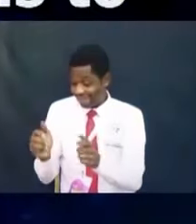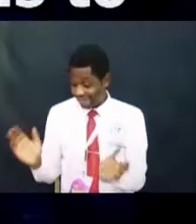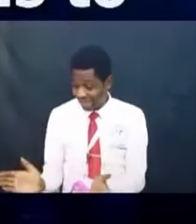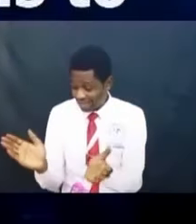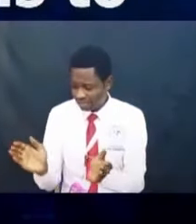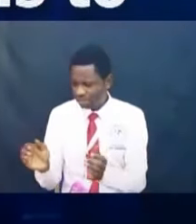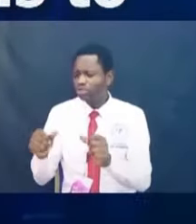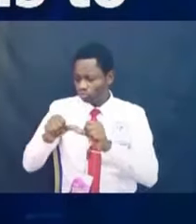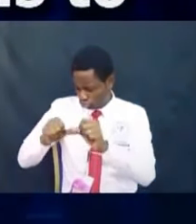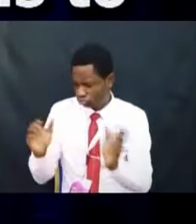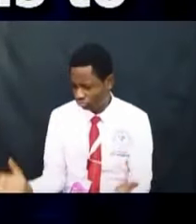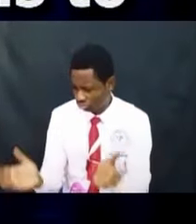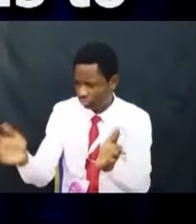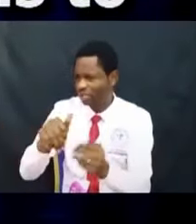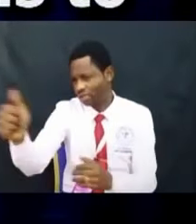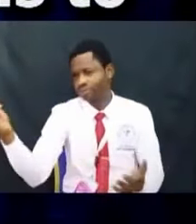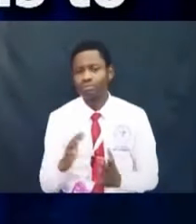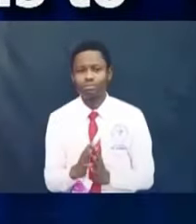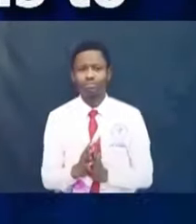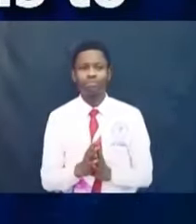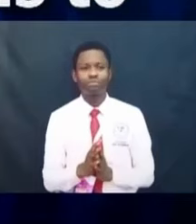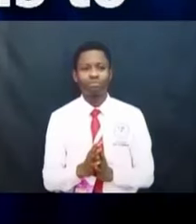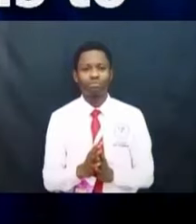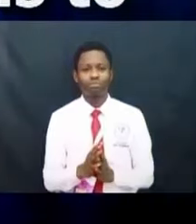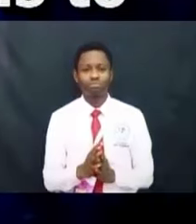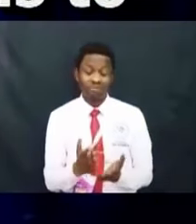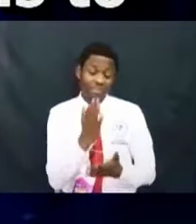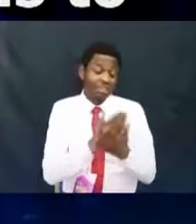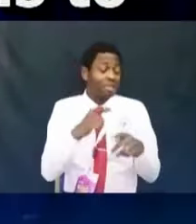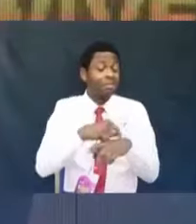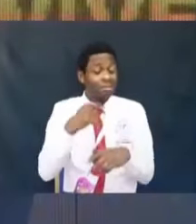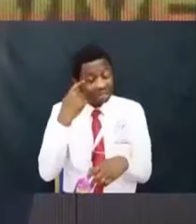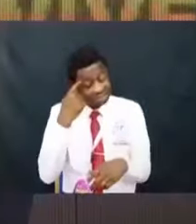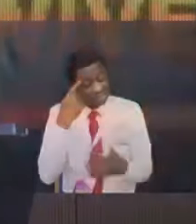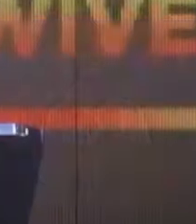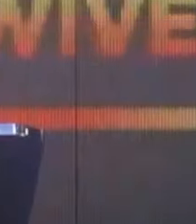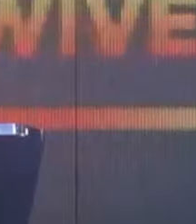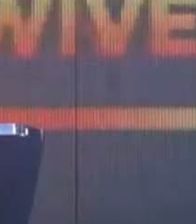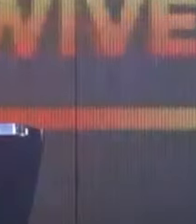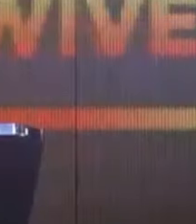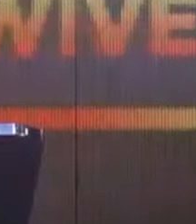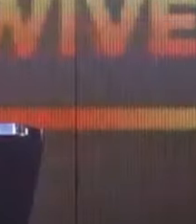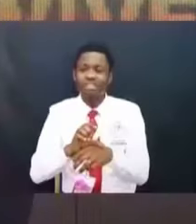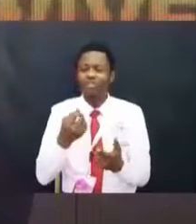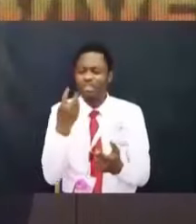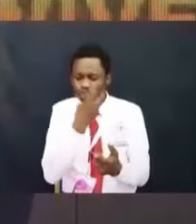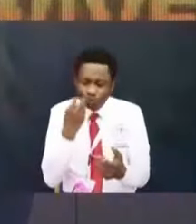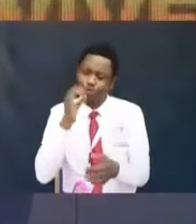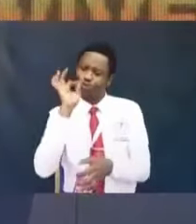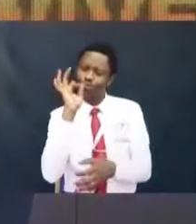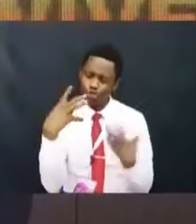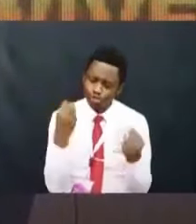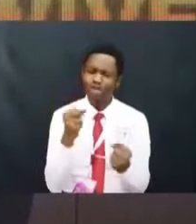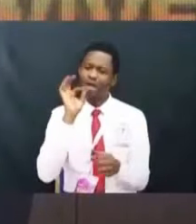then give encouragement. Now, sometimes we think that the people who are very good in church are those who can